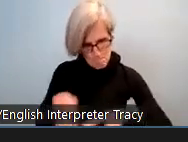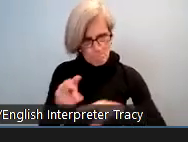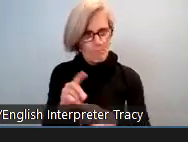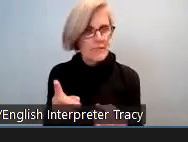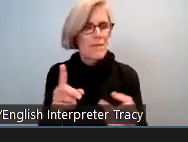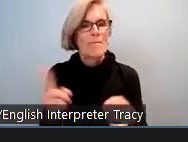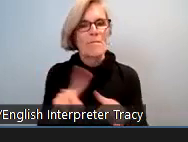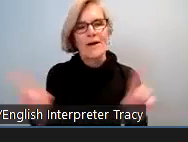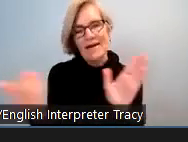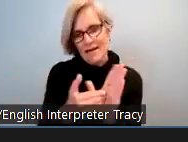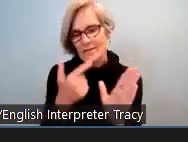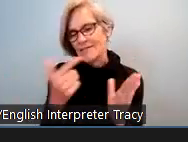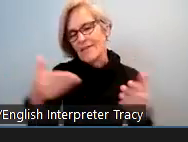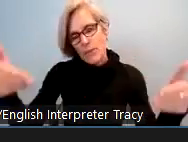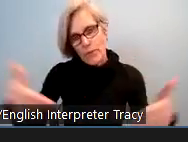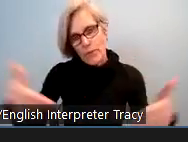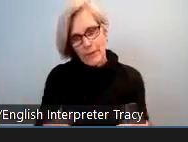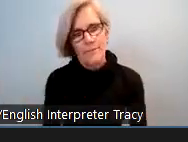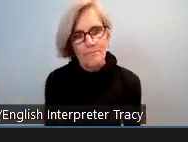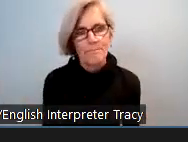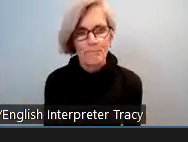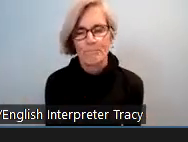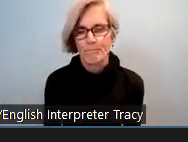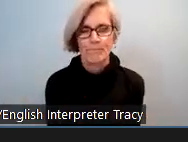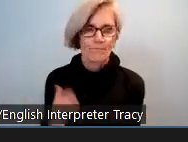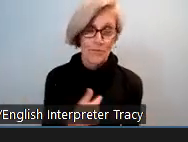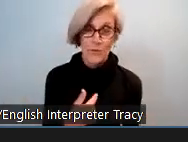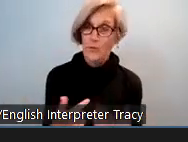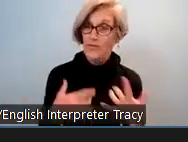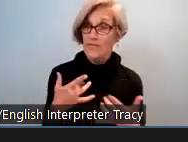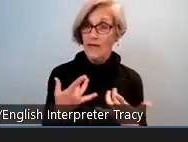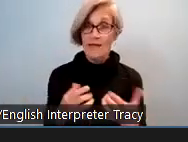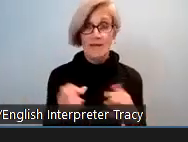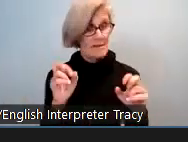again. We're excited to have the opportunity to continue